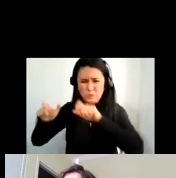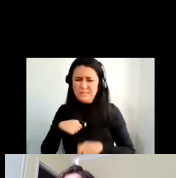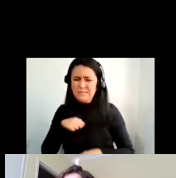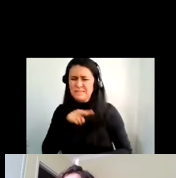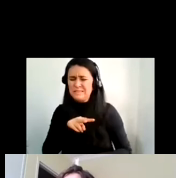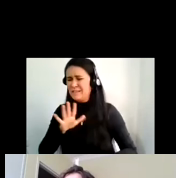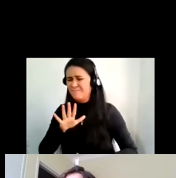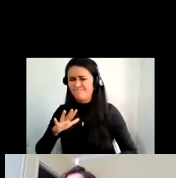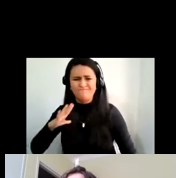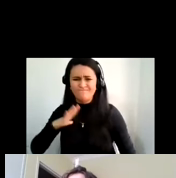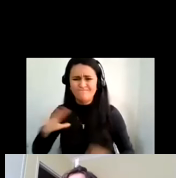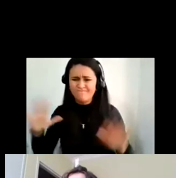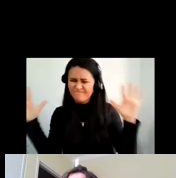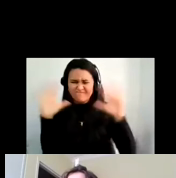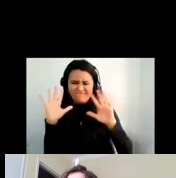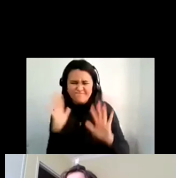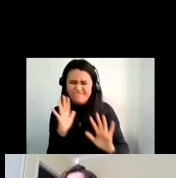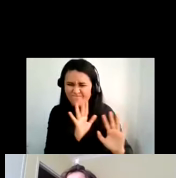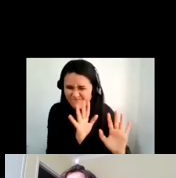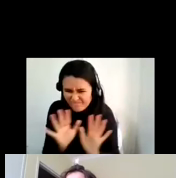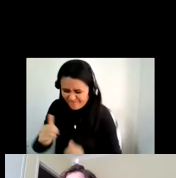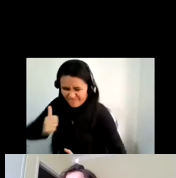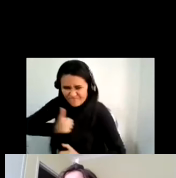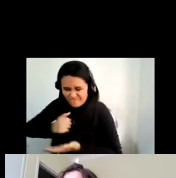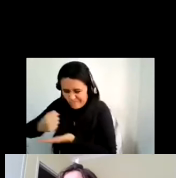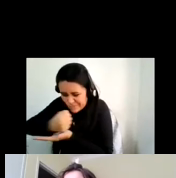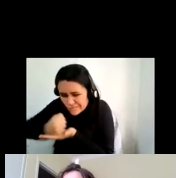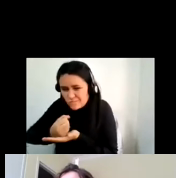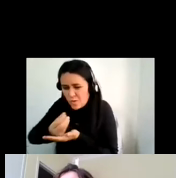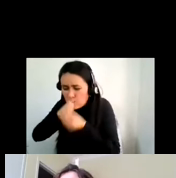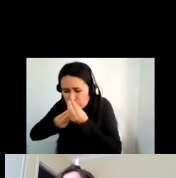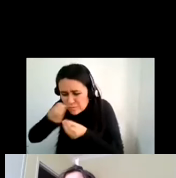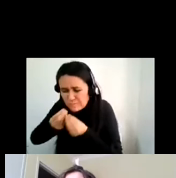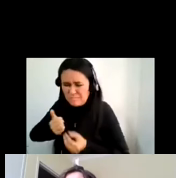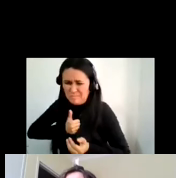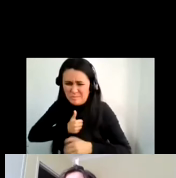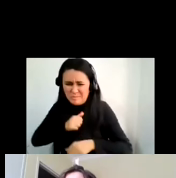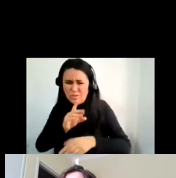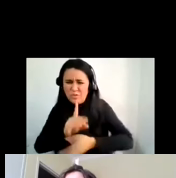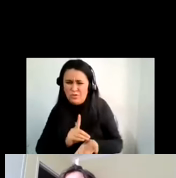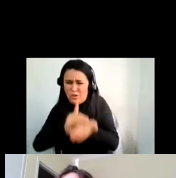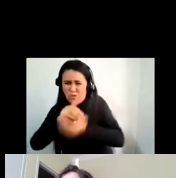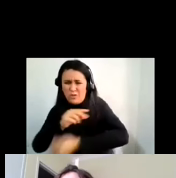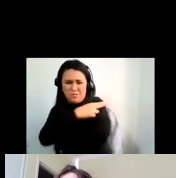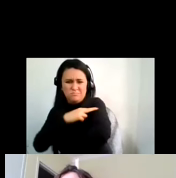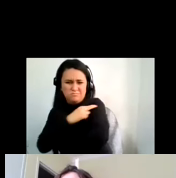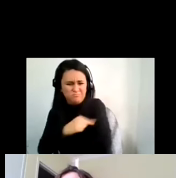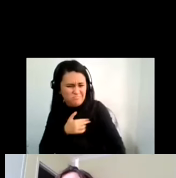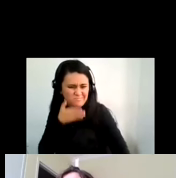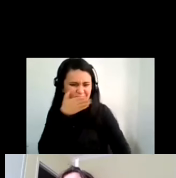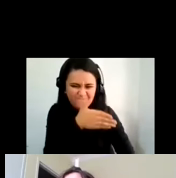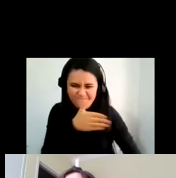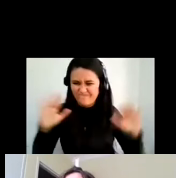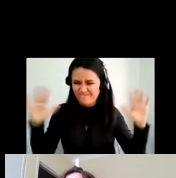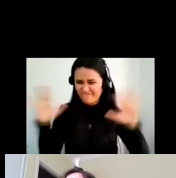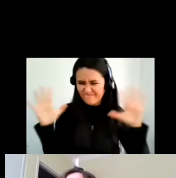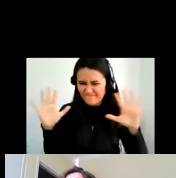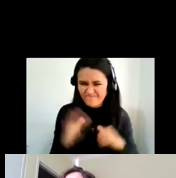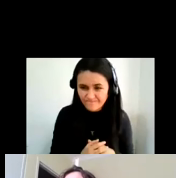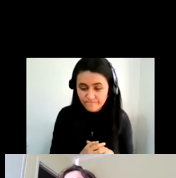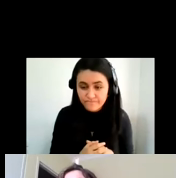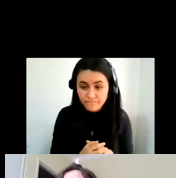only in complex zones, but in locations, in neighborhoods where visiting those locations